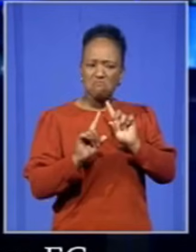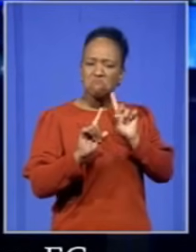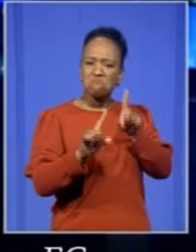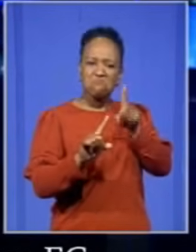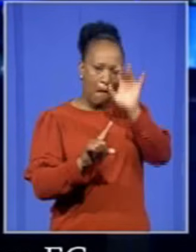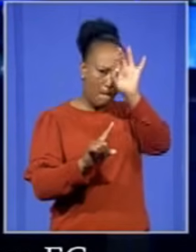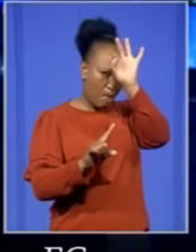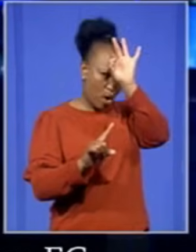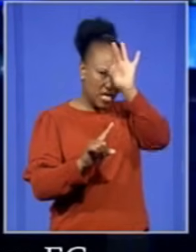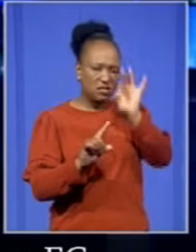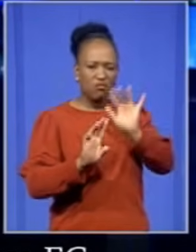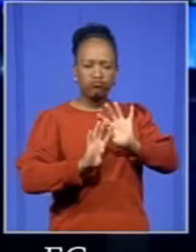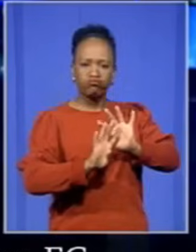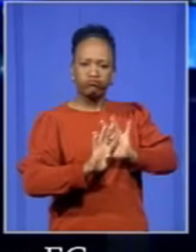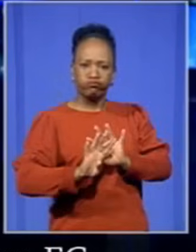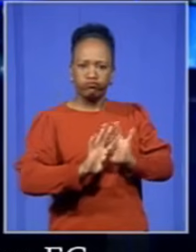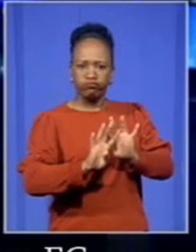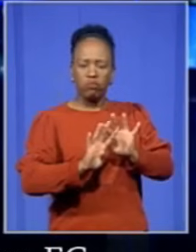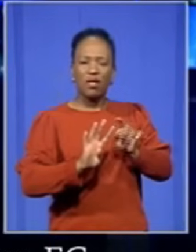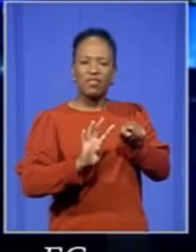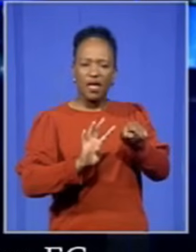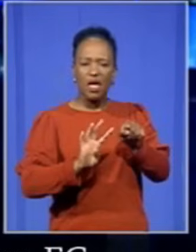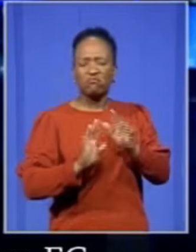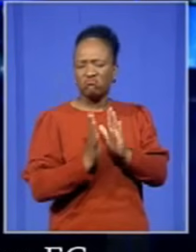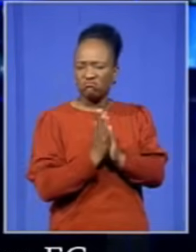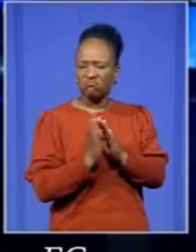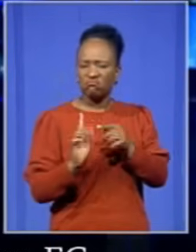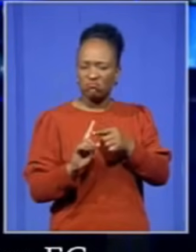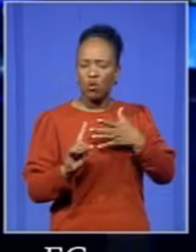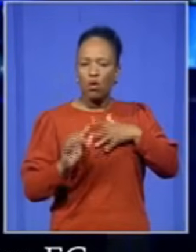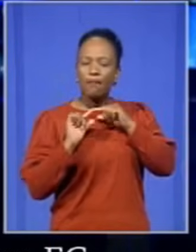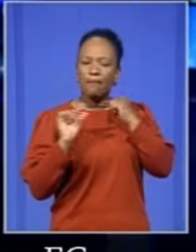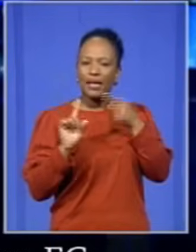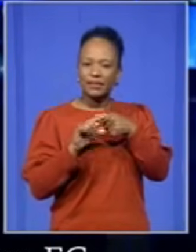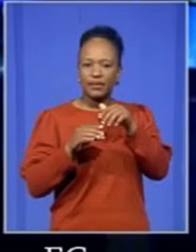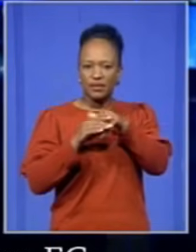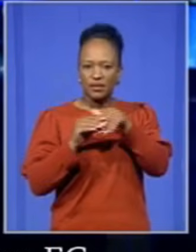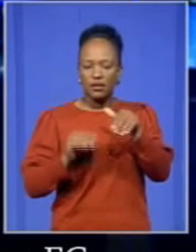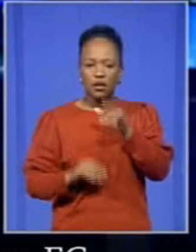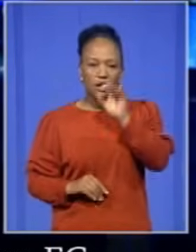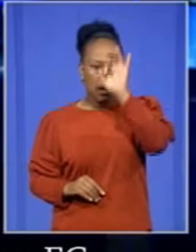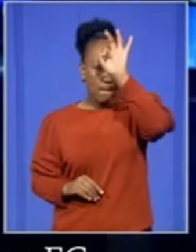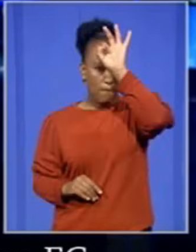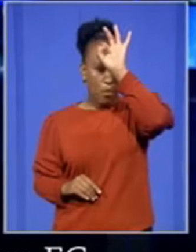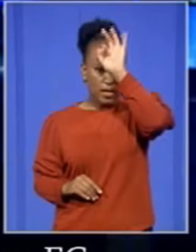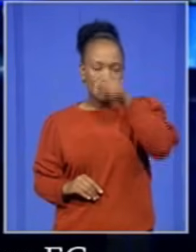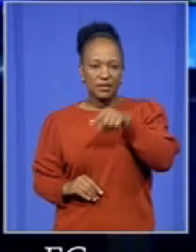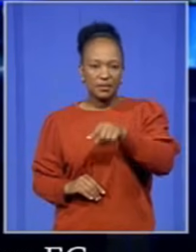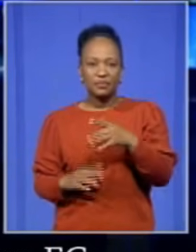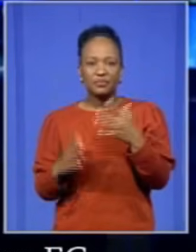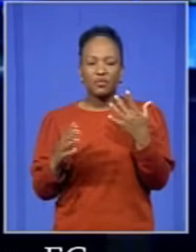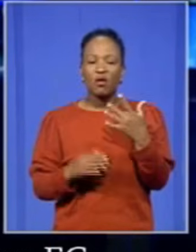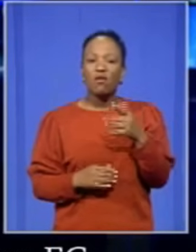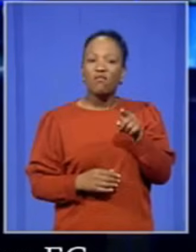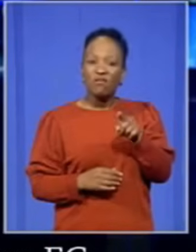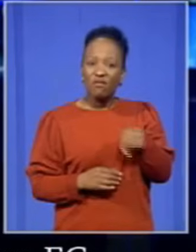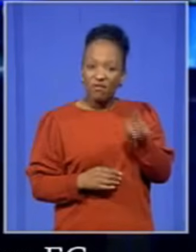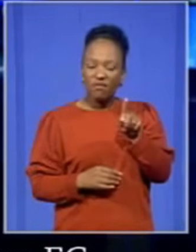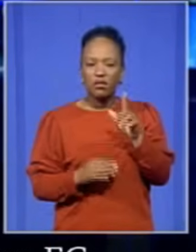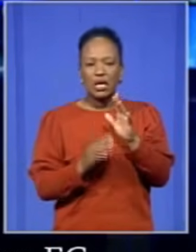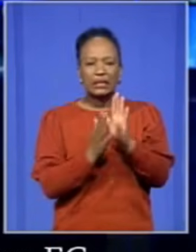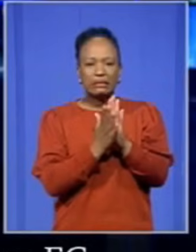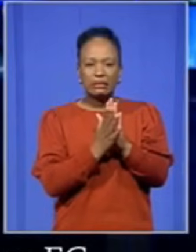Motoso a gololwe ka gangwe. Motoso o tshwerwe mo mesong ya gompieno ke sepodisi ga mmogo le ba lephata la merero ya selegae.